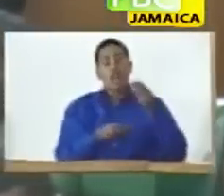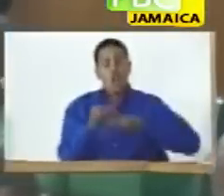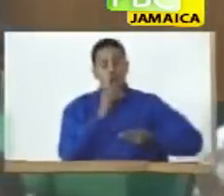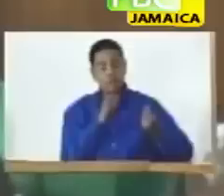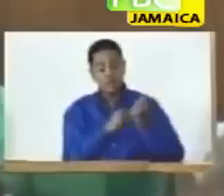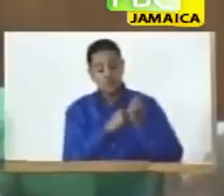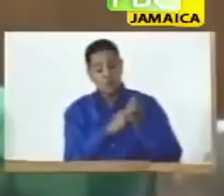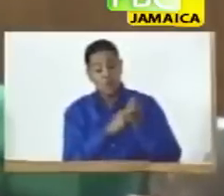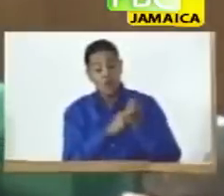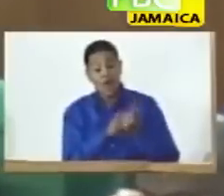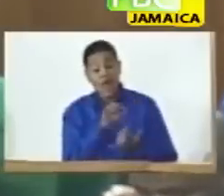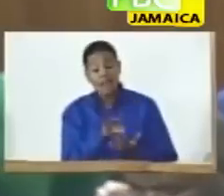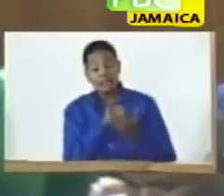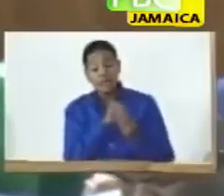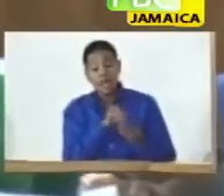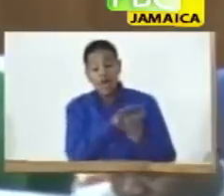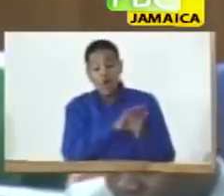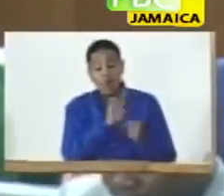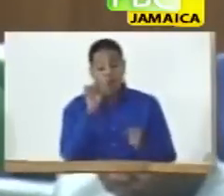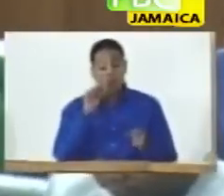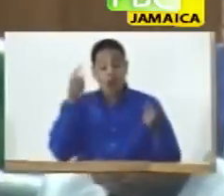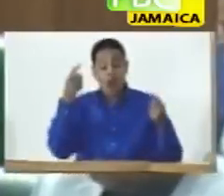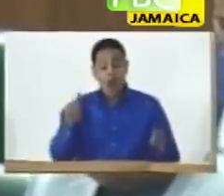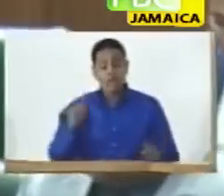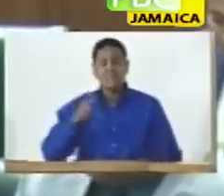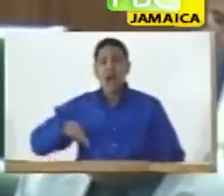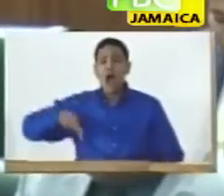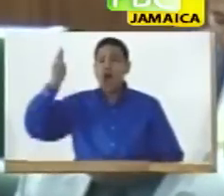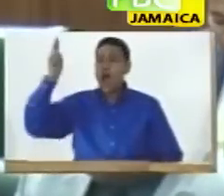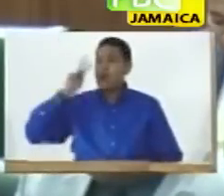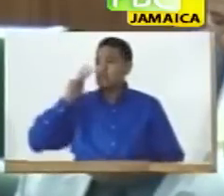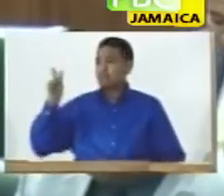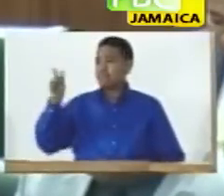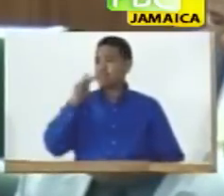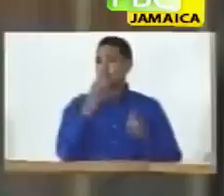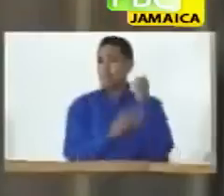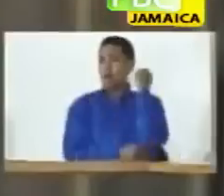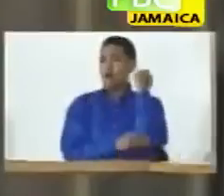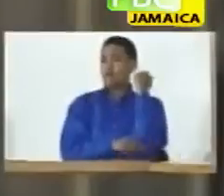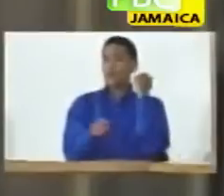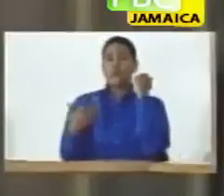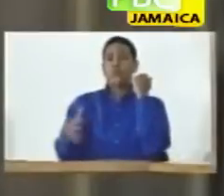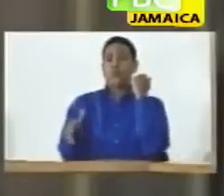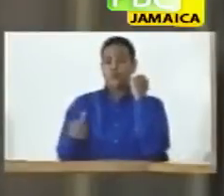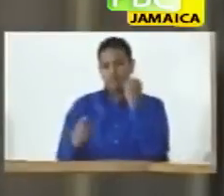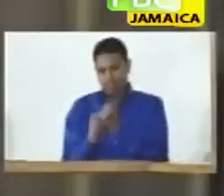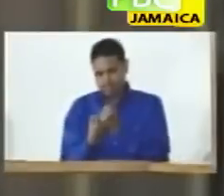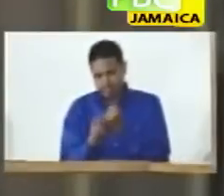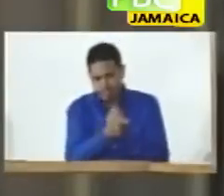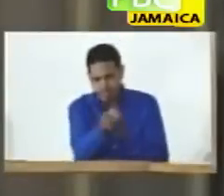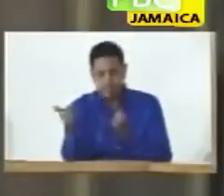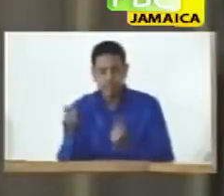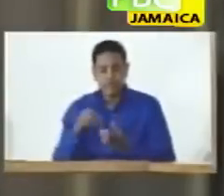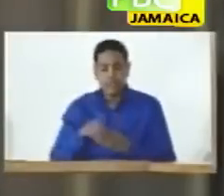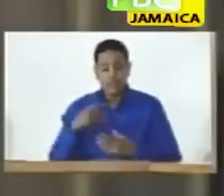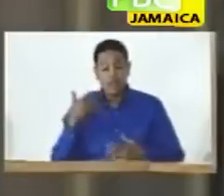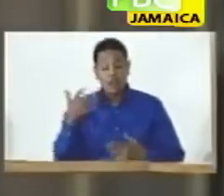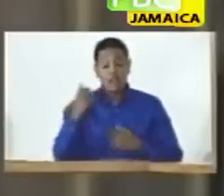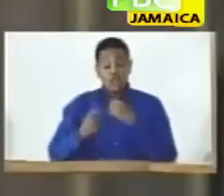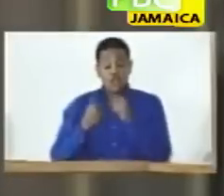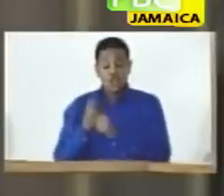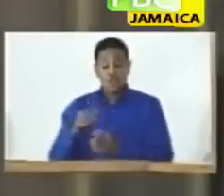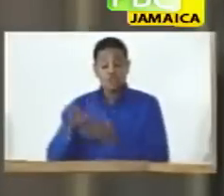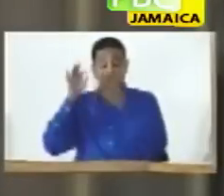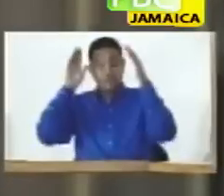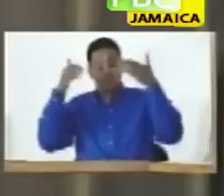support, especially in areas where the incidence of poverty is highest. In the coming year, special focus